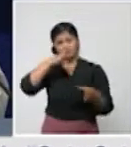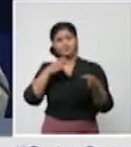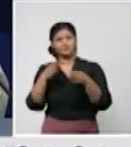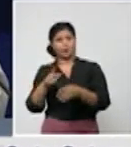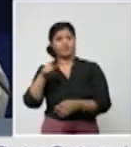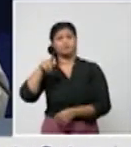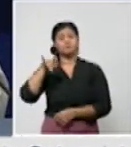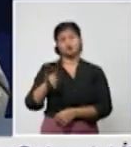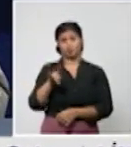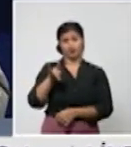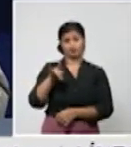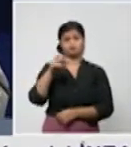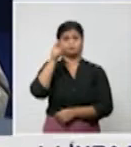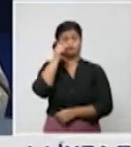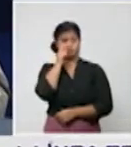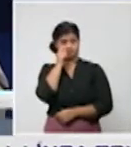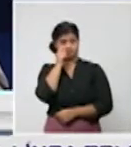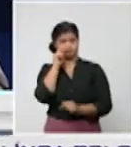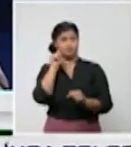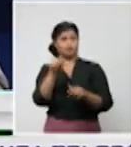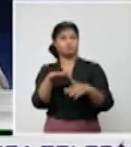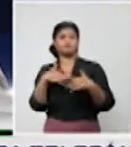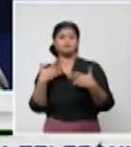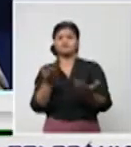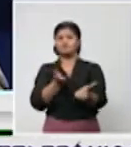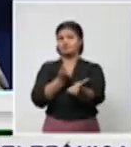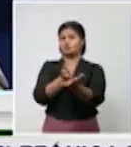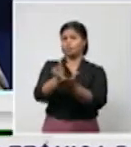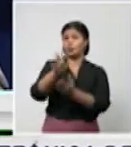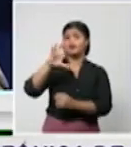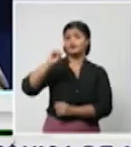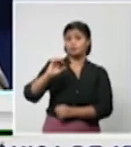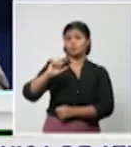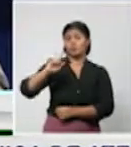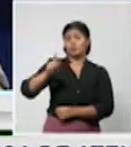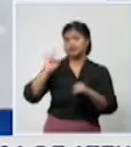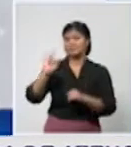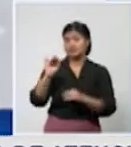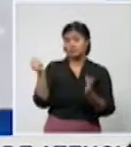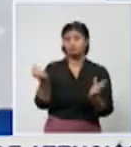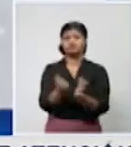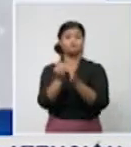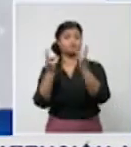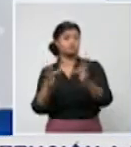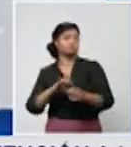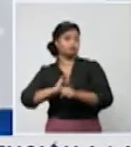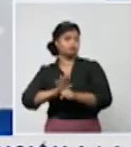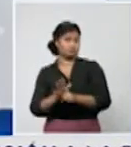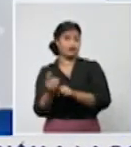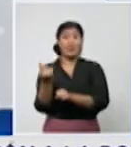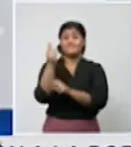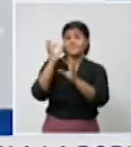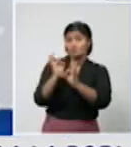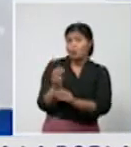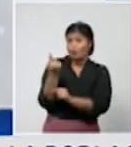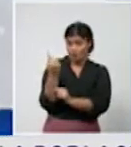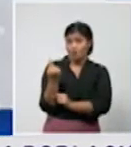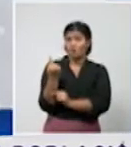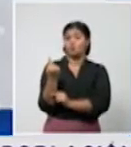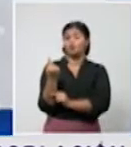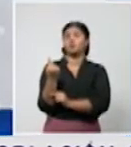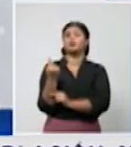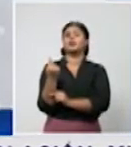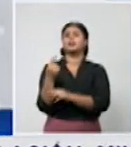them imported cases, that is to say that 14 are local transmission cases. Artemisa province has 7